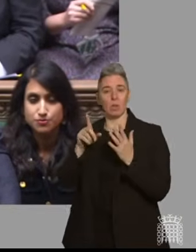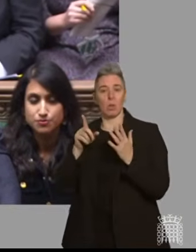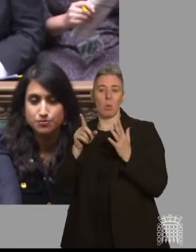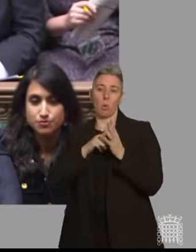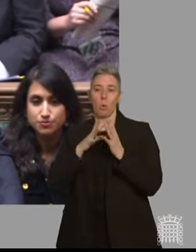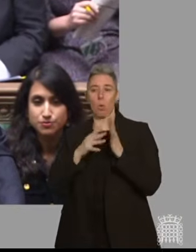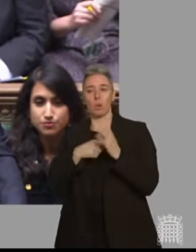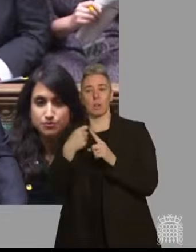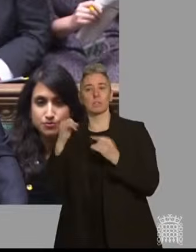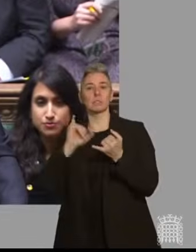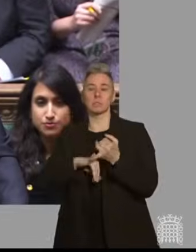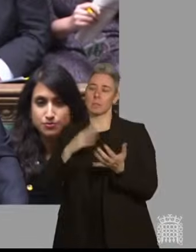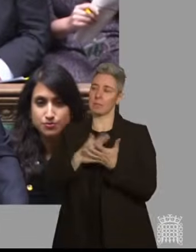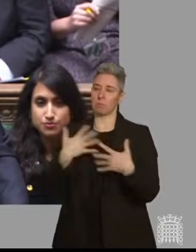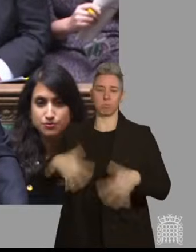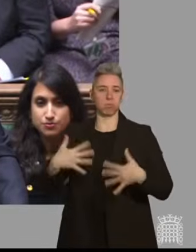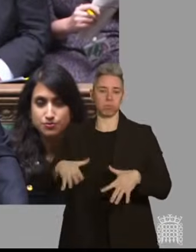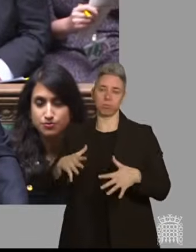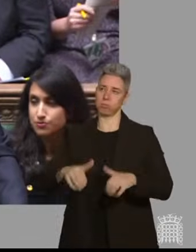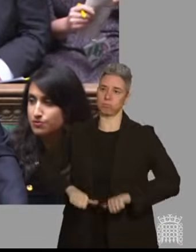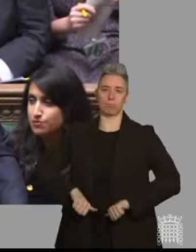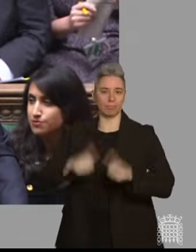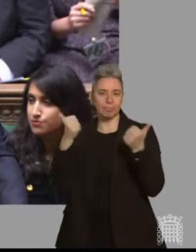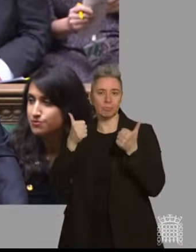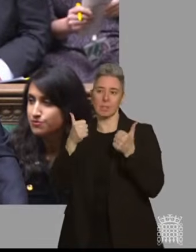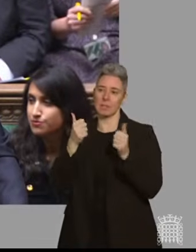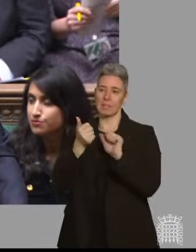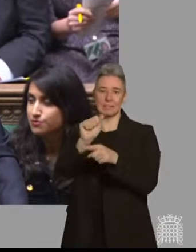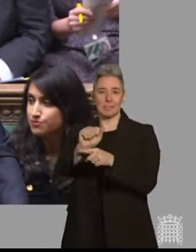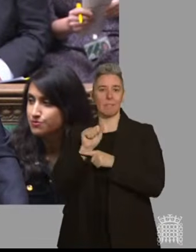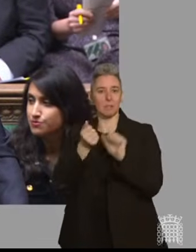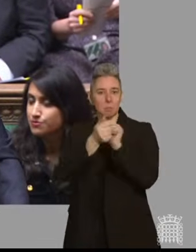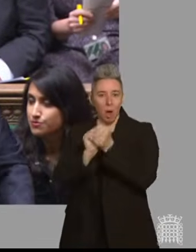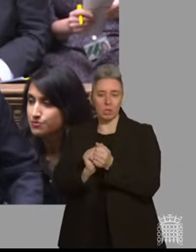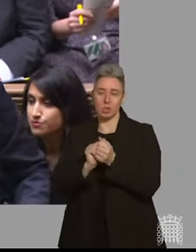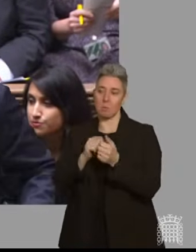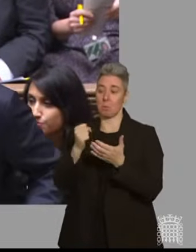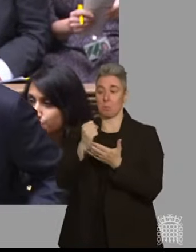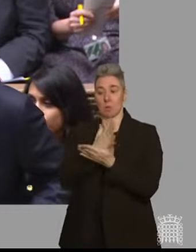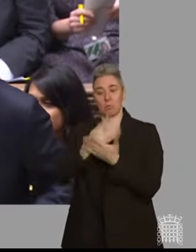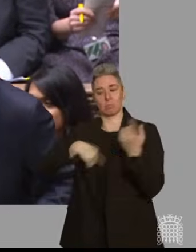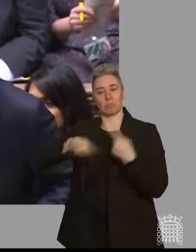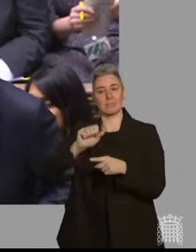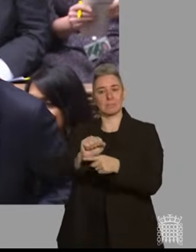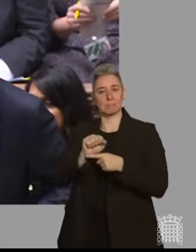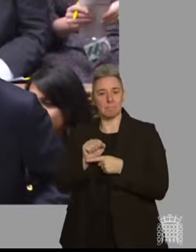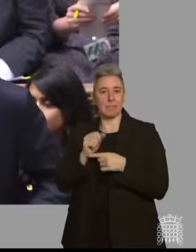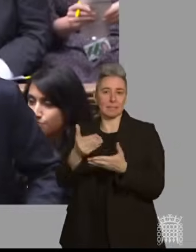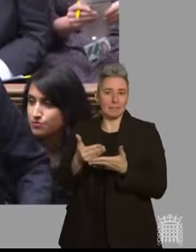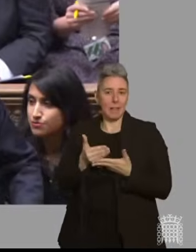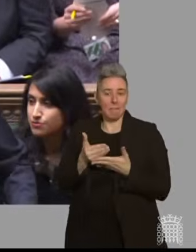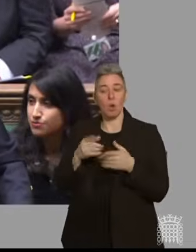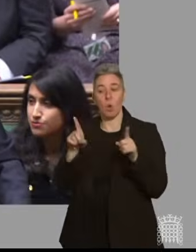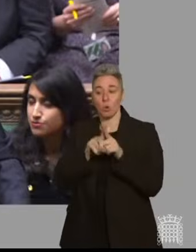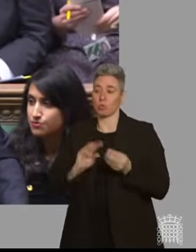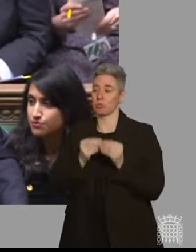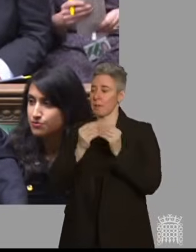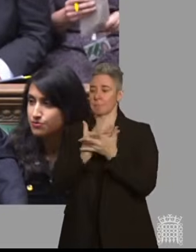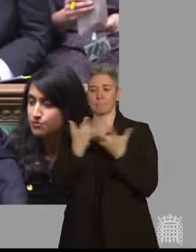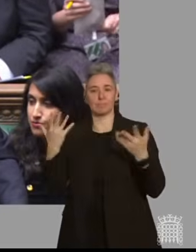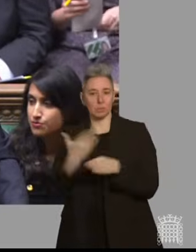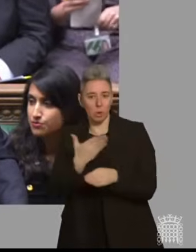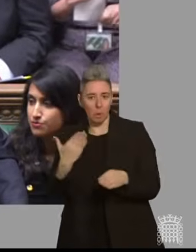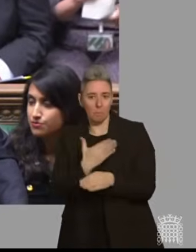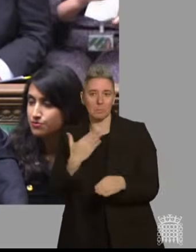create thousands of jobs, both in the UK, shipyards and supply chain, building on the investment in places like Barrow, Derby and